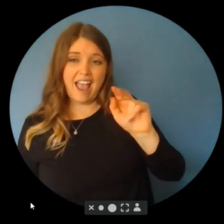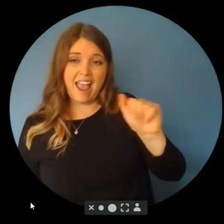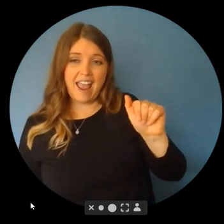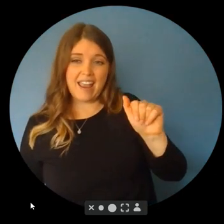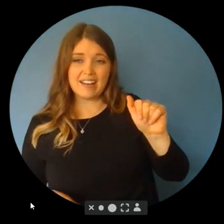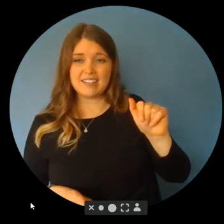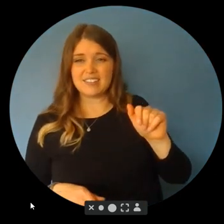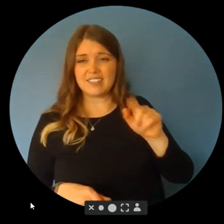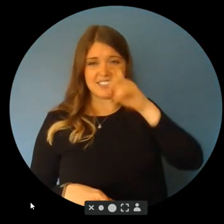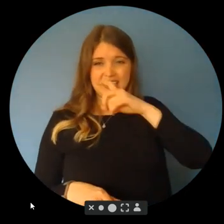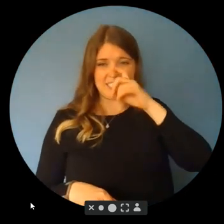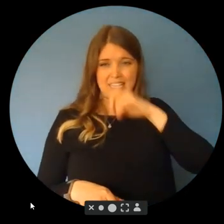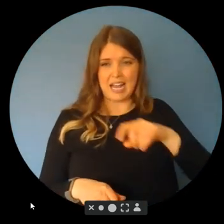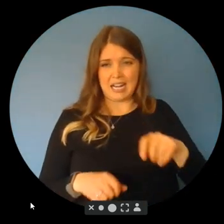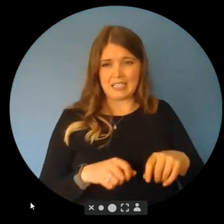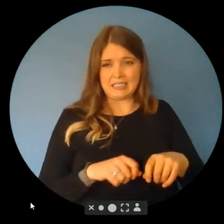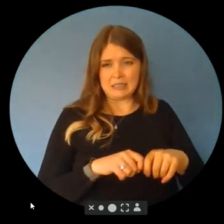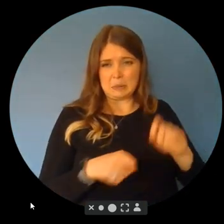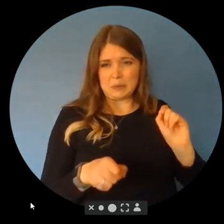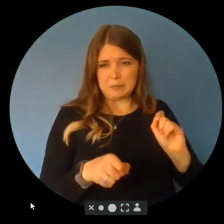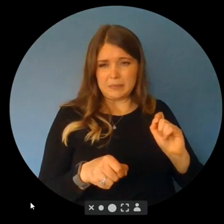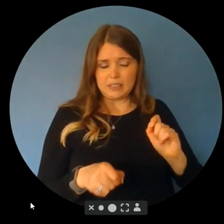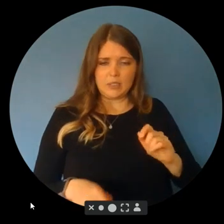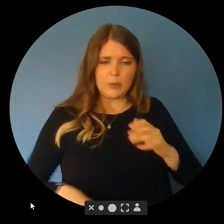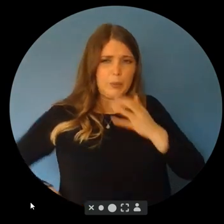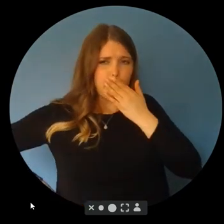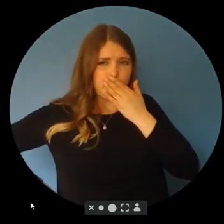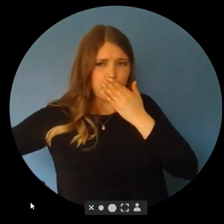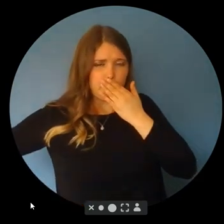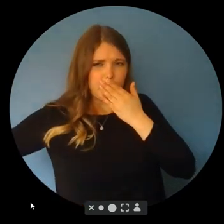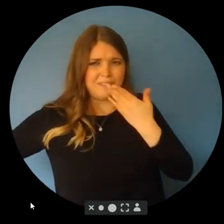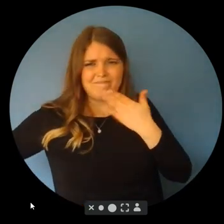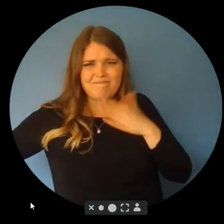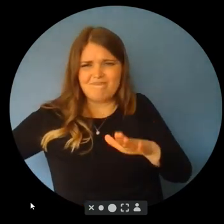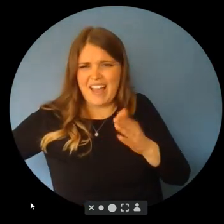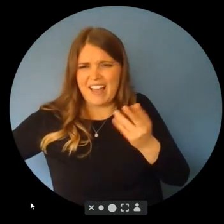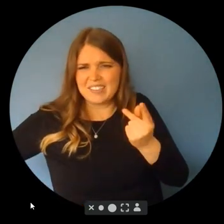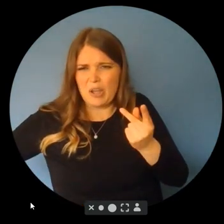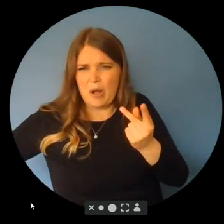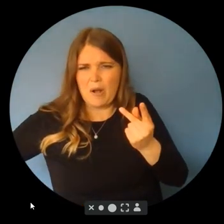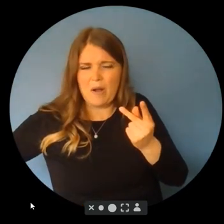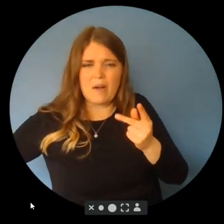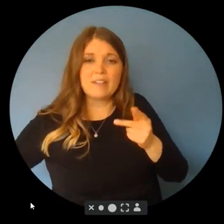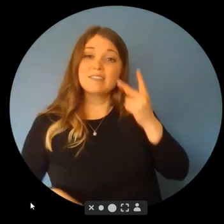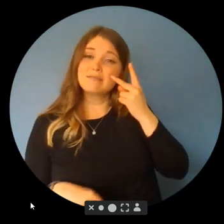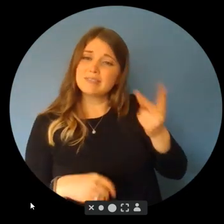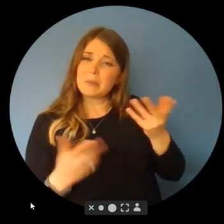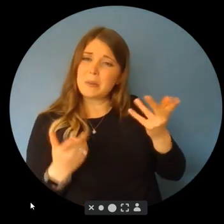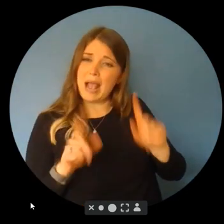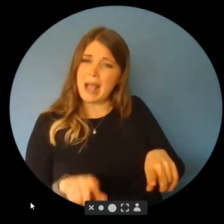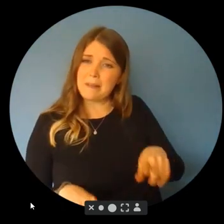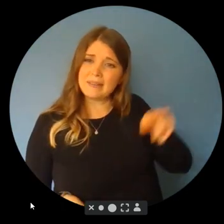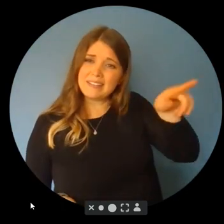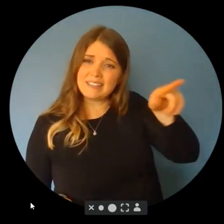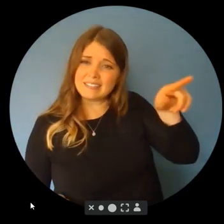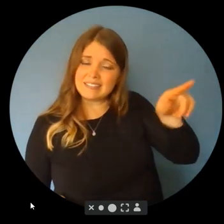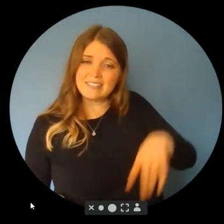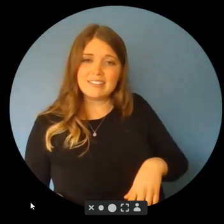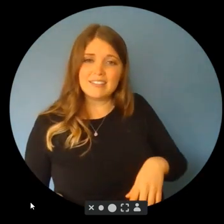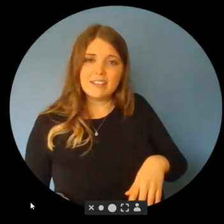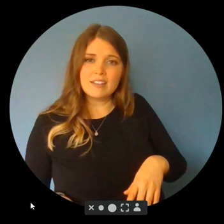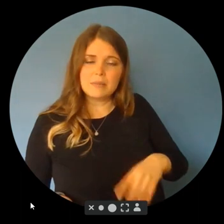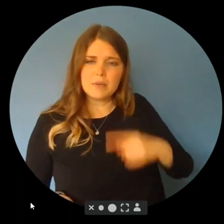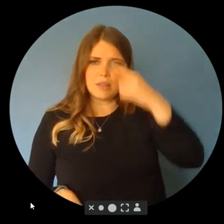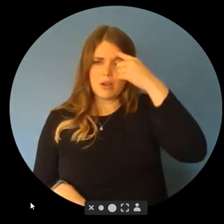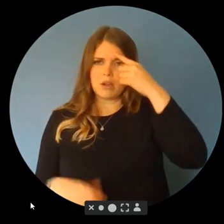Uh-oh, bad dog. Oh, look at what Buster did to Anna's doll. But then he thought, dogs might